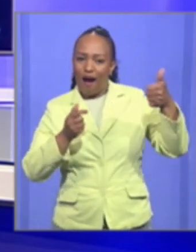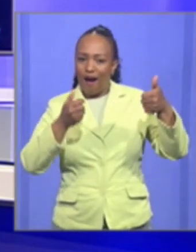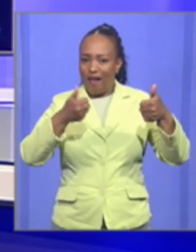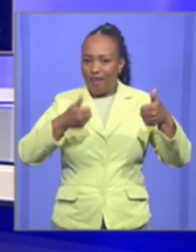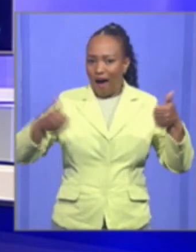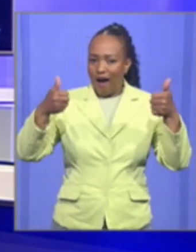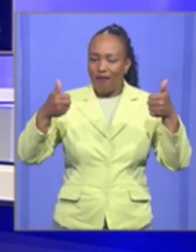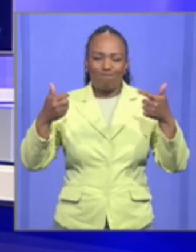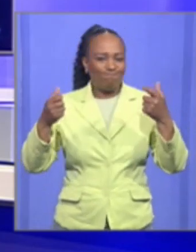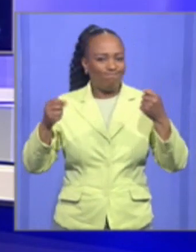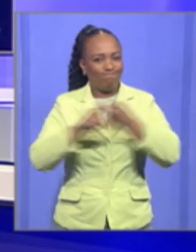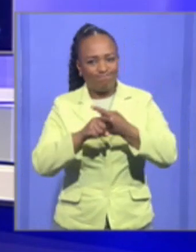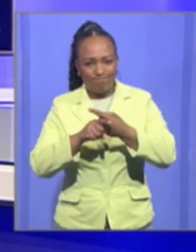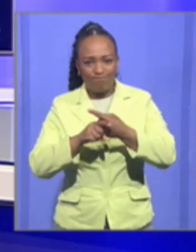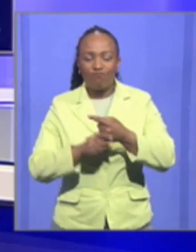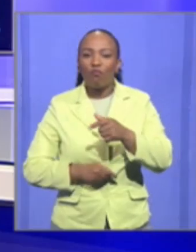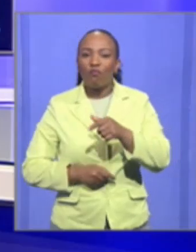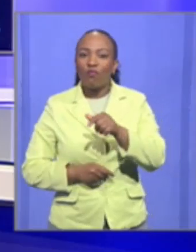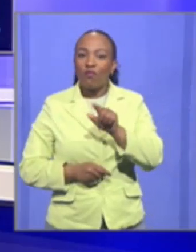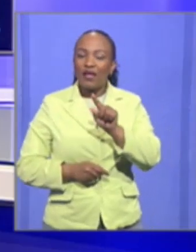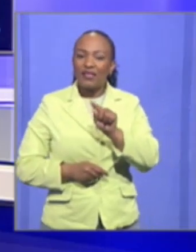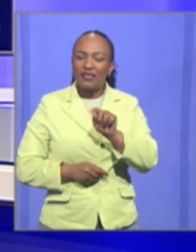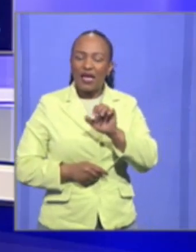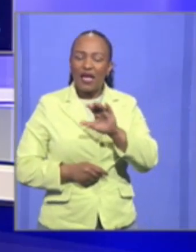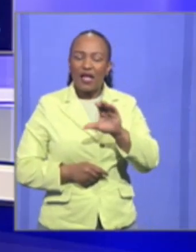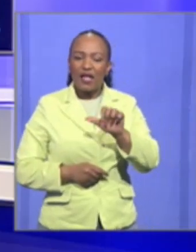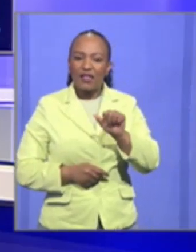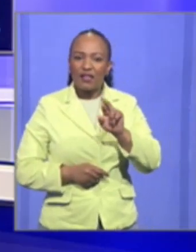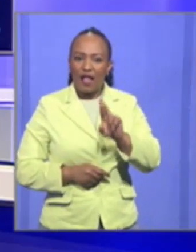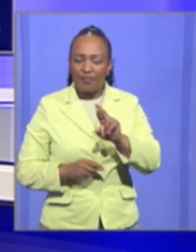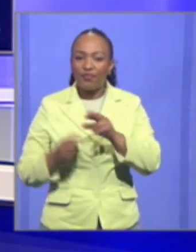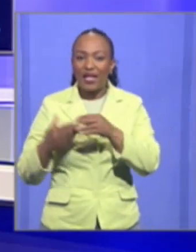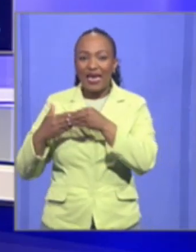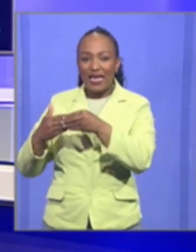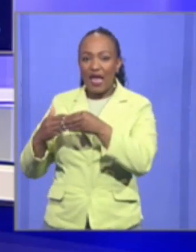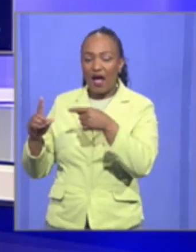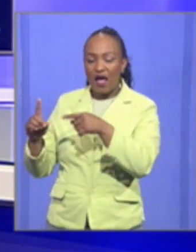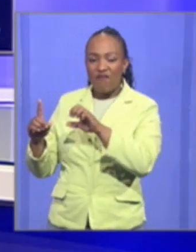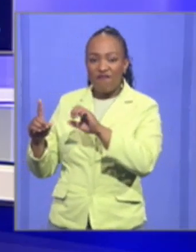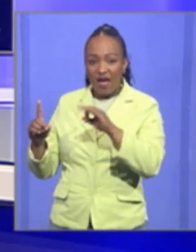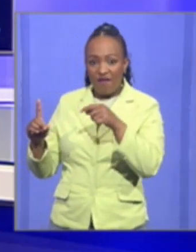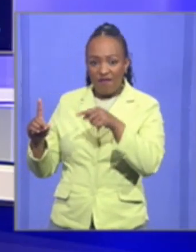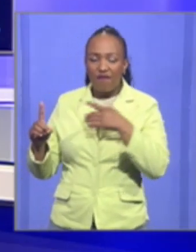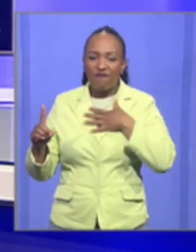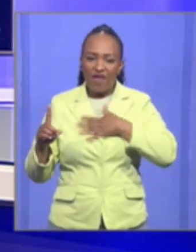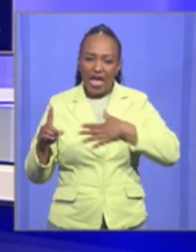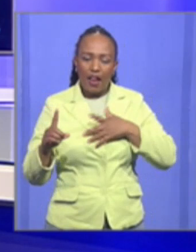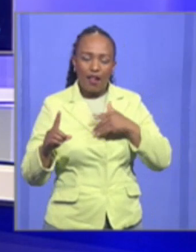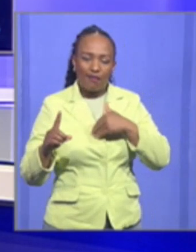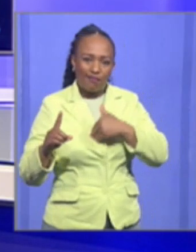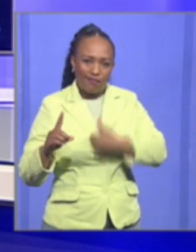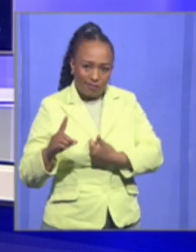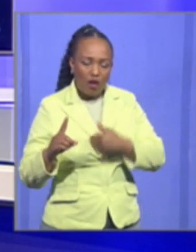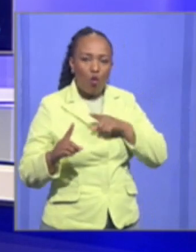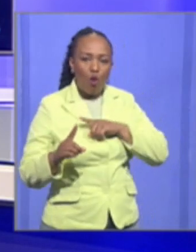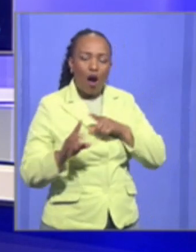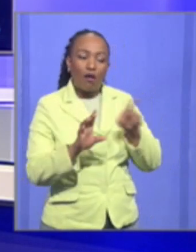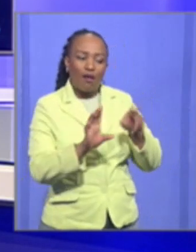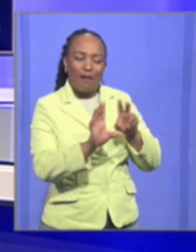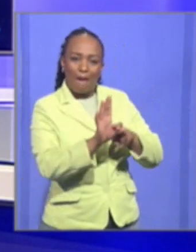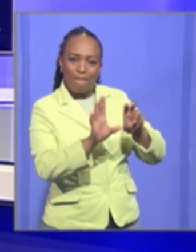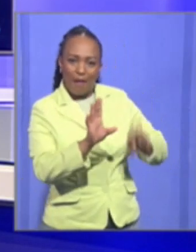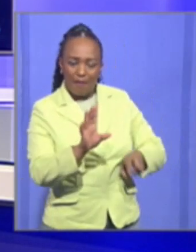Tetla Chauke o re moetapele wa EFF o kwele bohloko ka go tlogelwa ke Shivambu bjalo ke ka fao a lokolago le